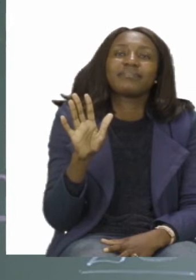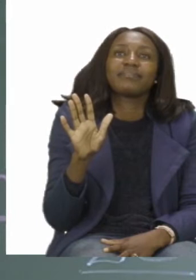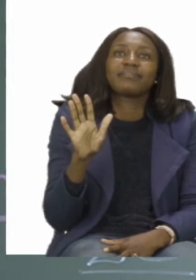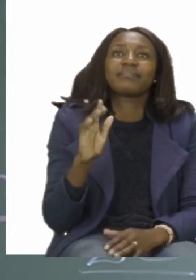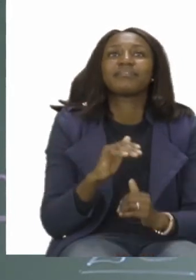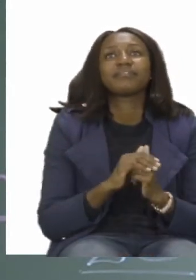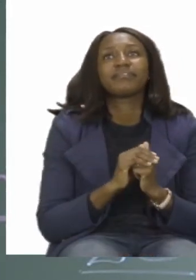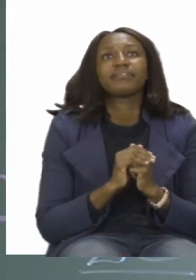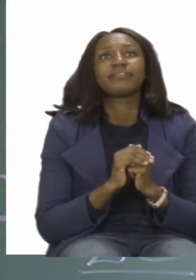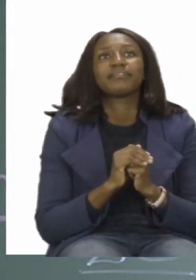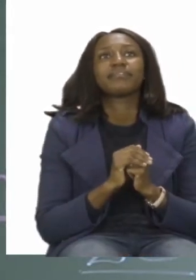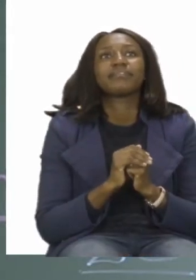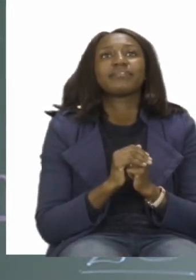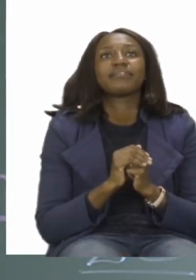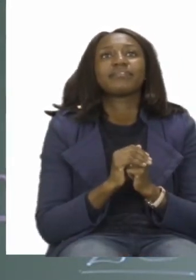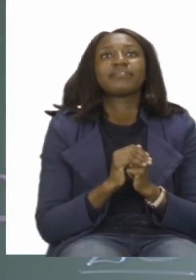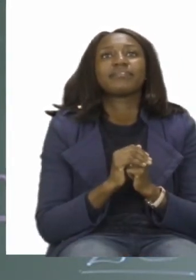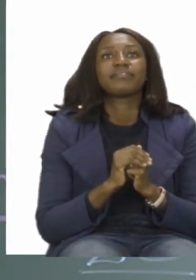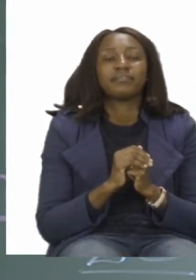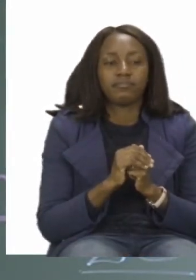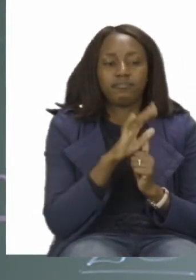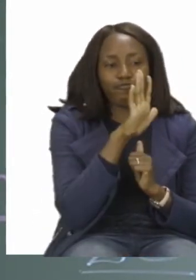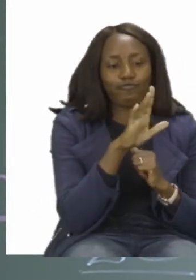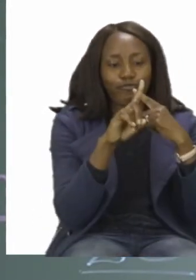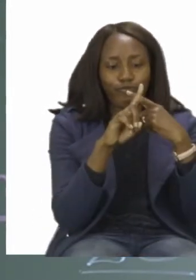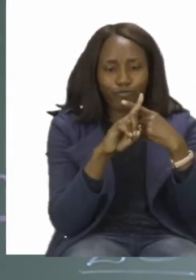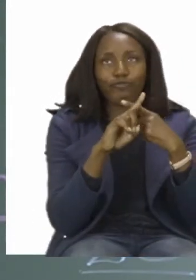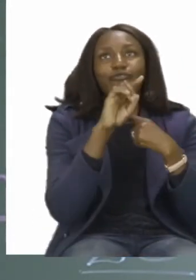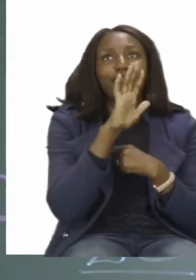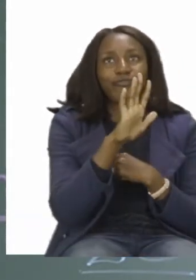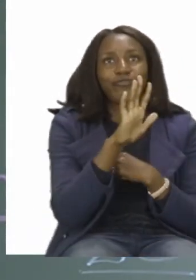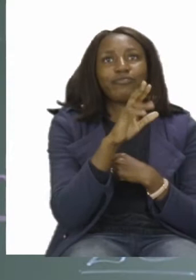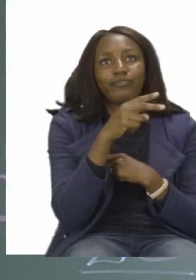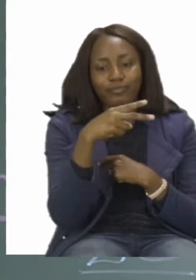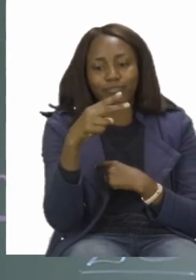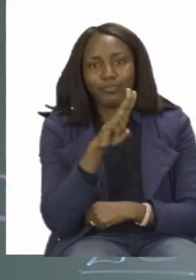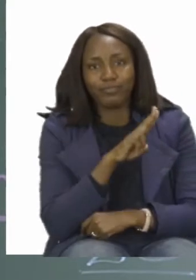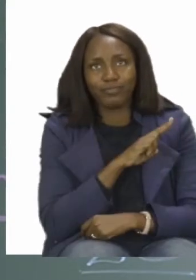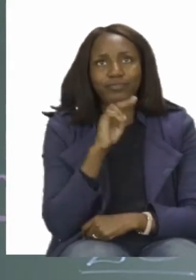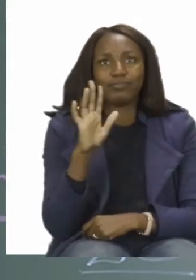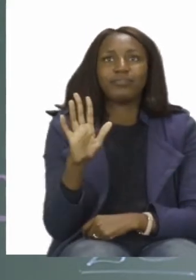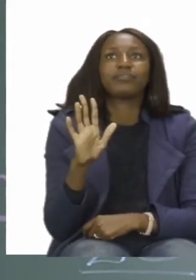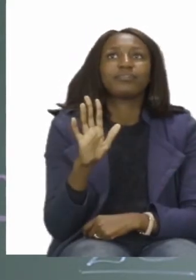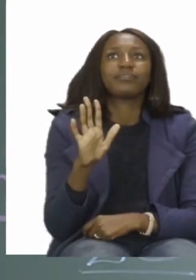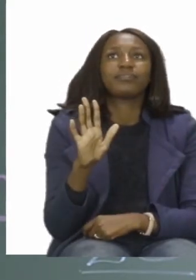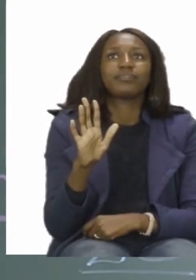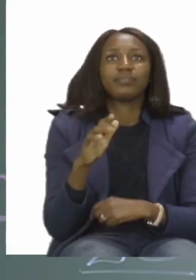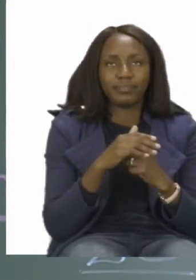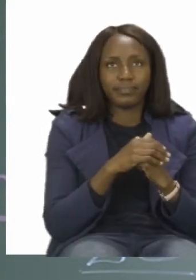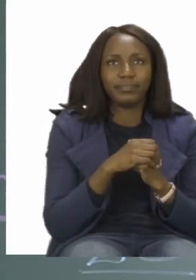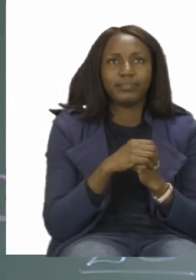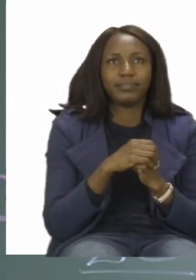25. So 5 times 5 equals to